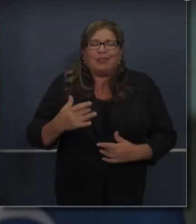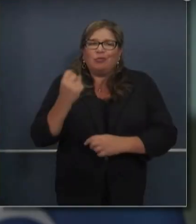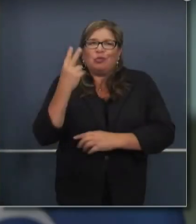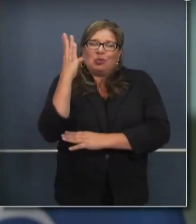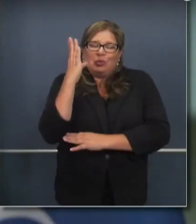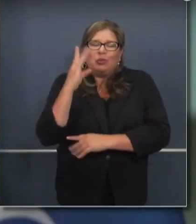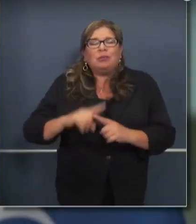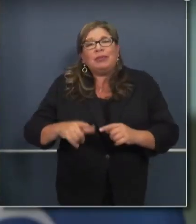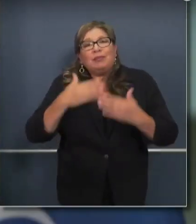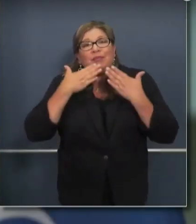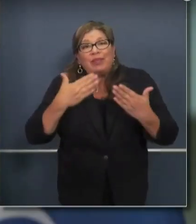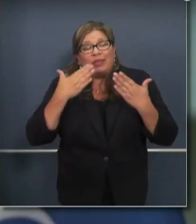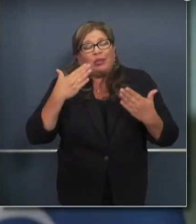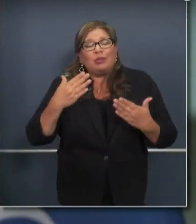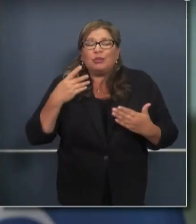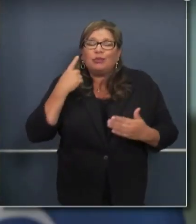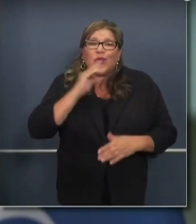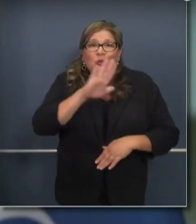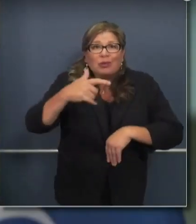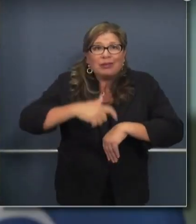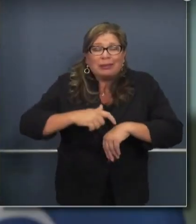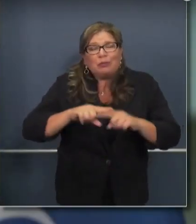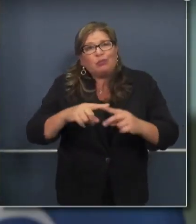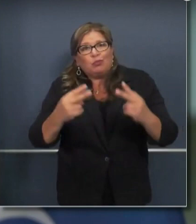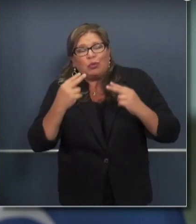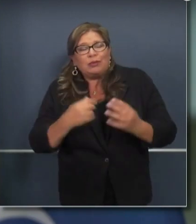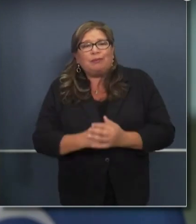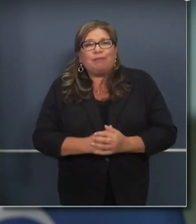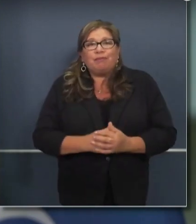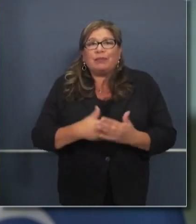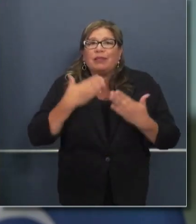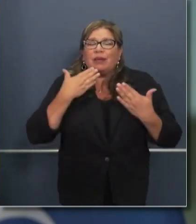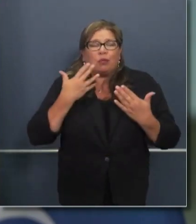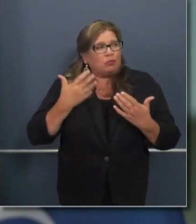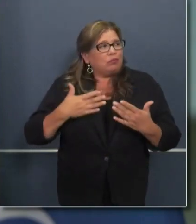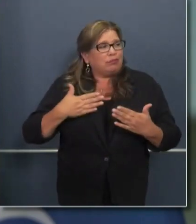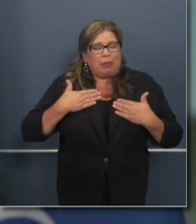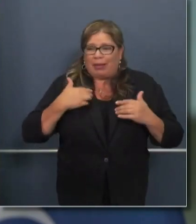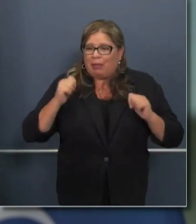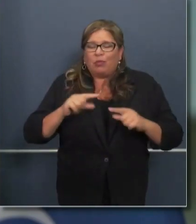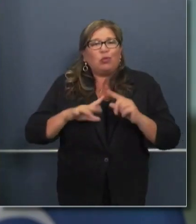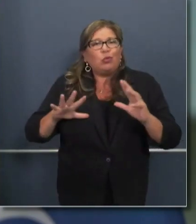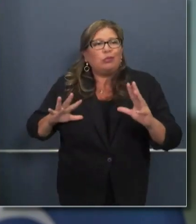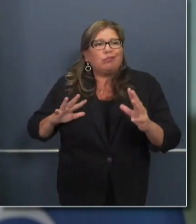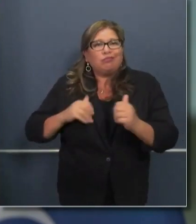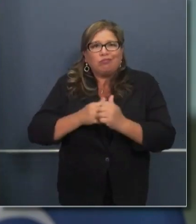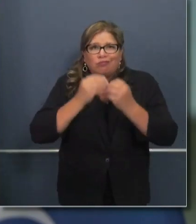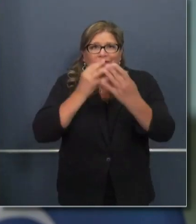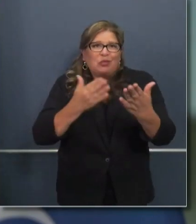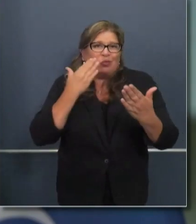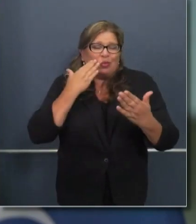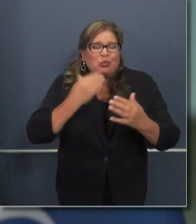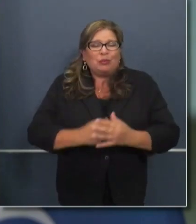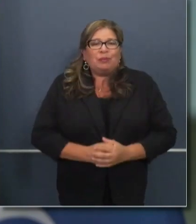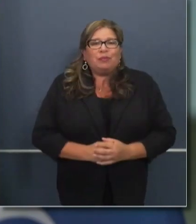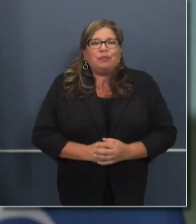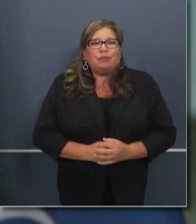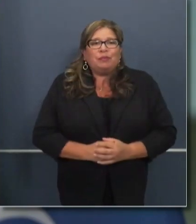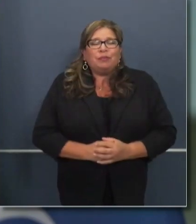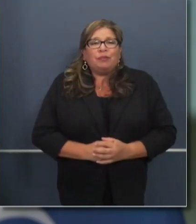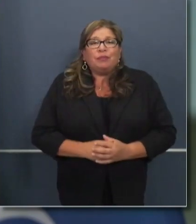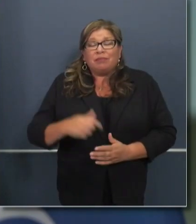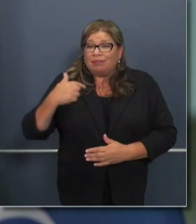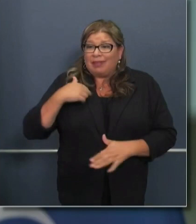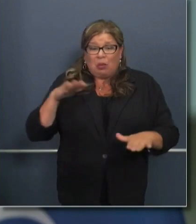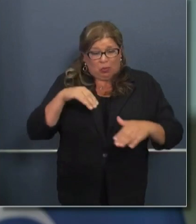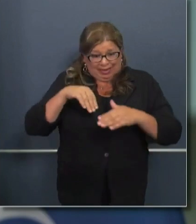Thank you again, as always, for the privilege of your time and the opportunity to catch up. I did walk in today with a face